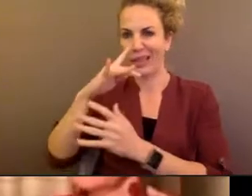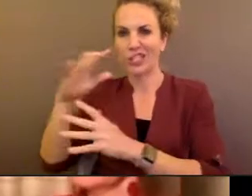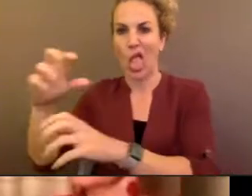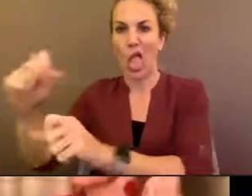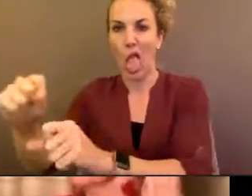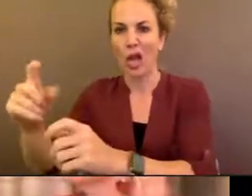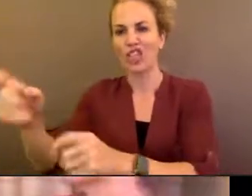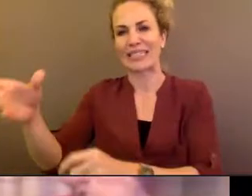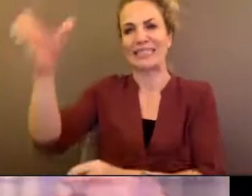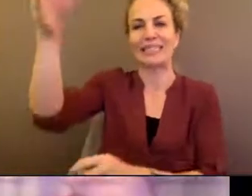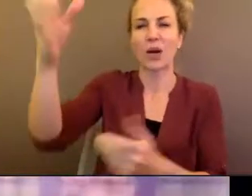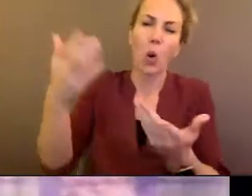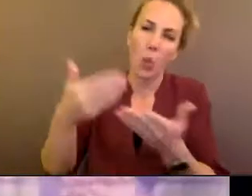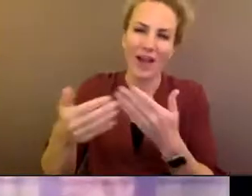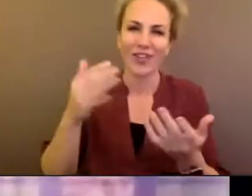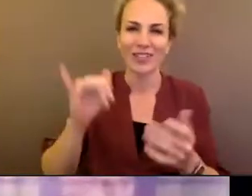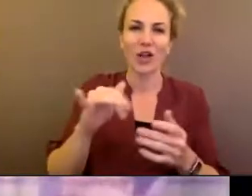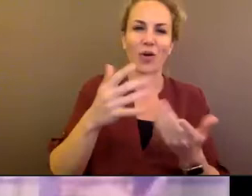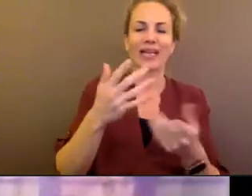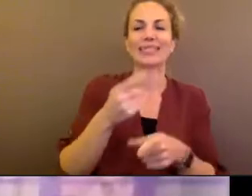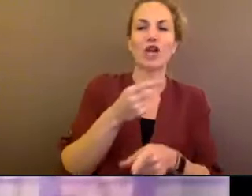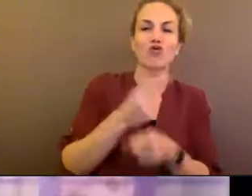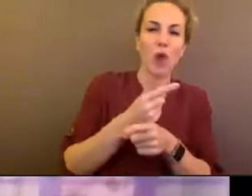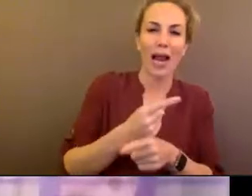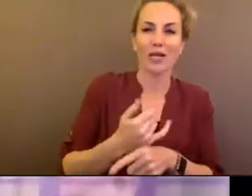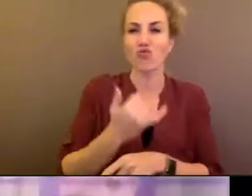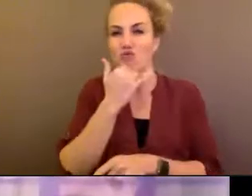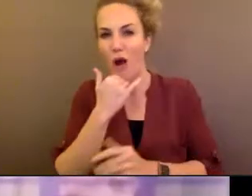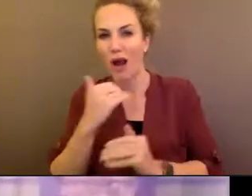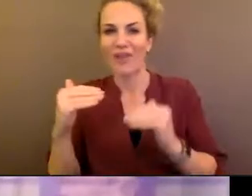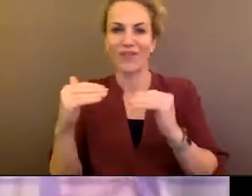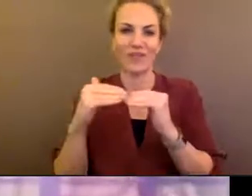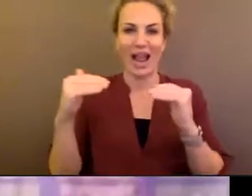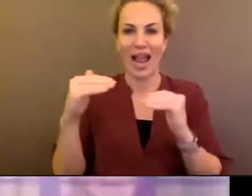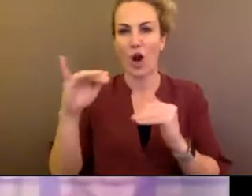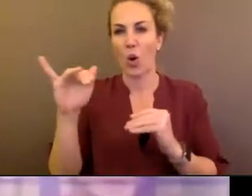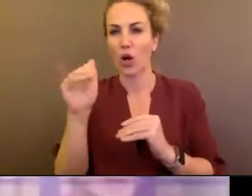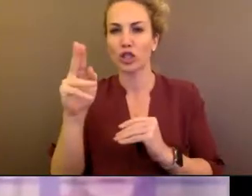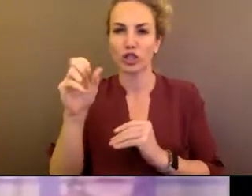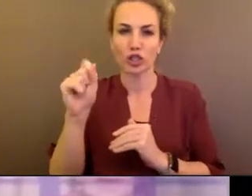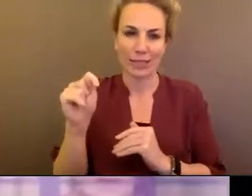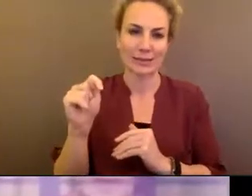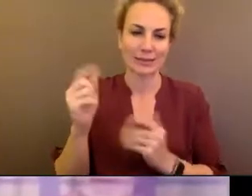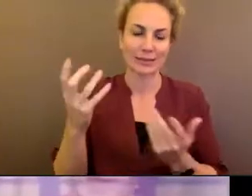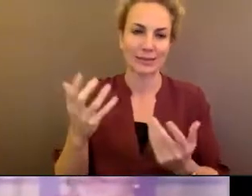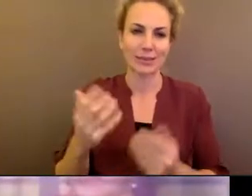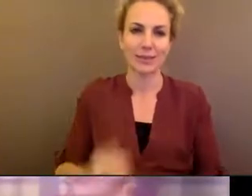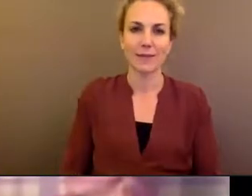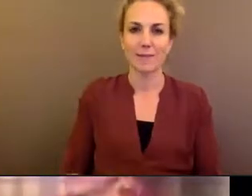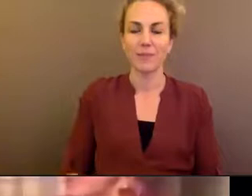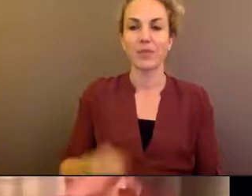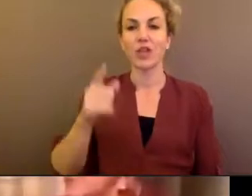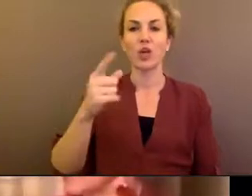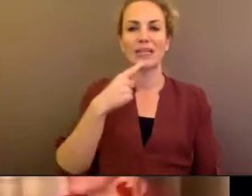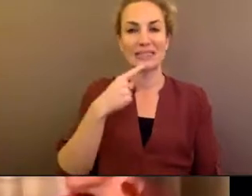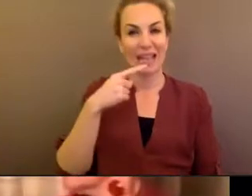involves ethics, you would be using words like right or wrong or fair or just. So you really want to see what kind of problem do you have. Then you